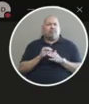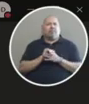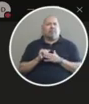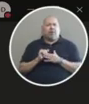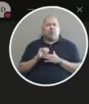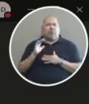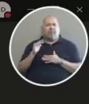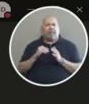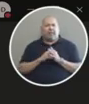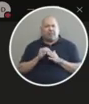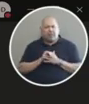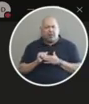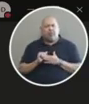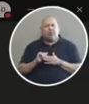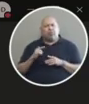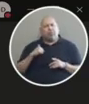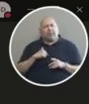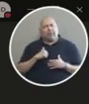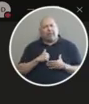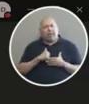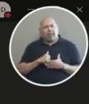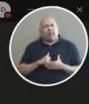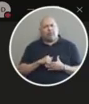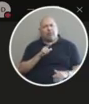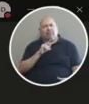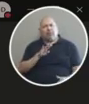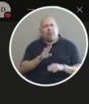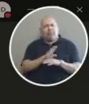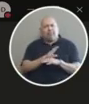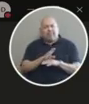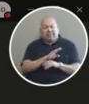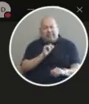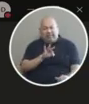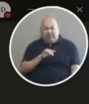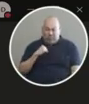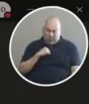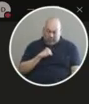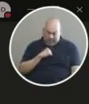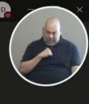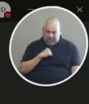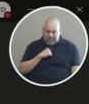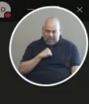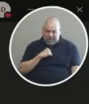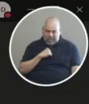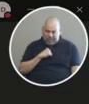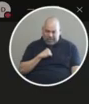$600,000 and $25,000 loans, we could help 24 businesses. If we